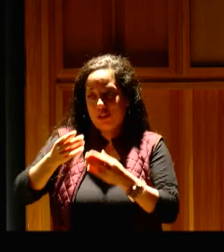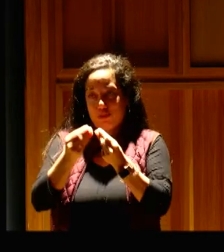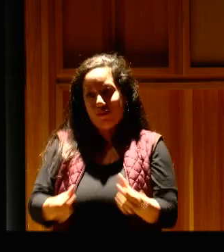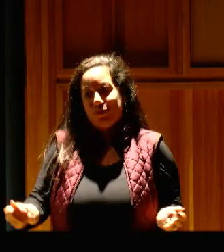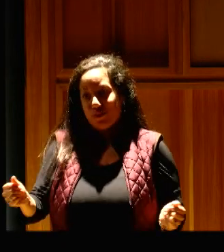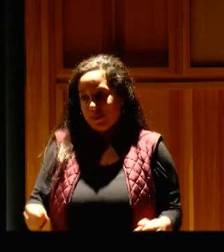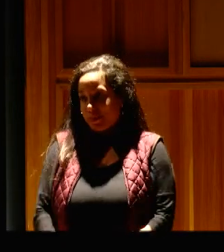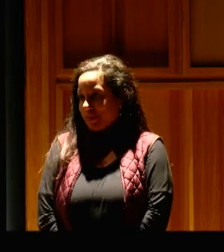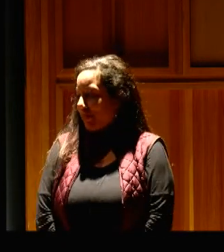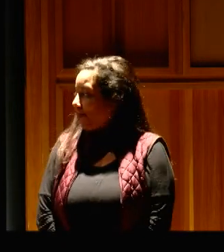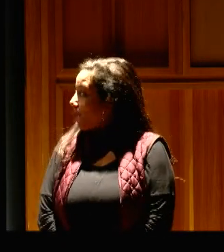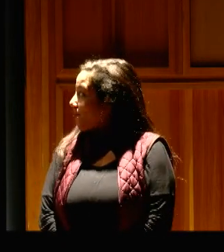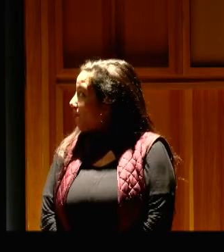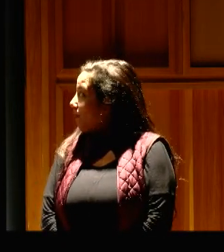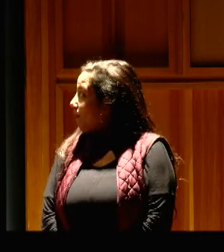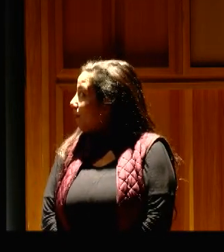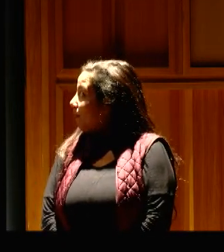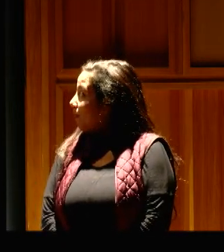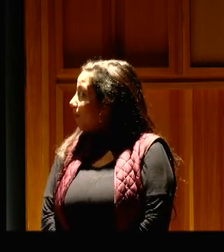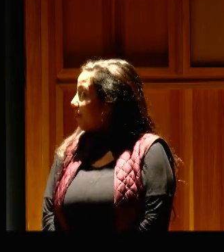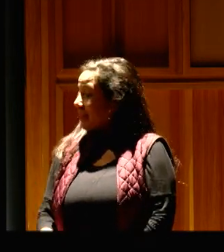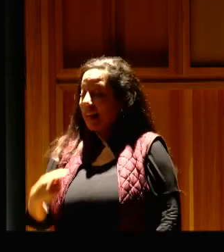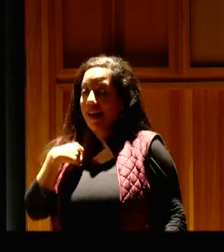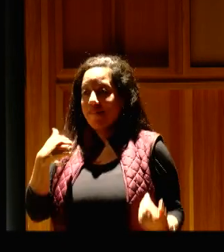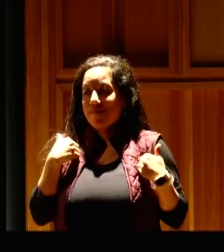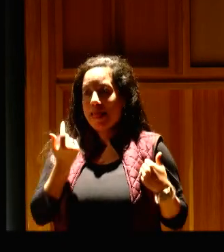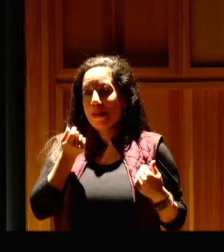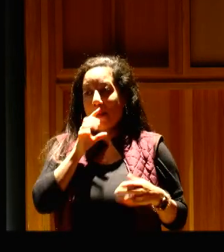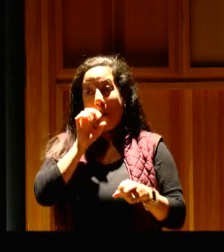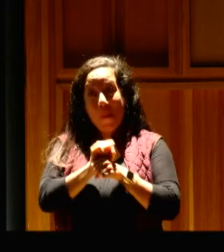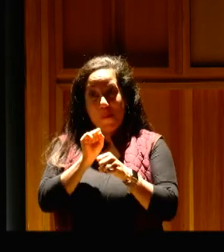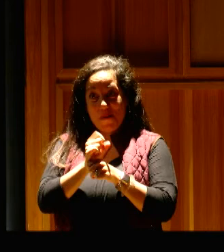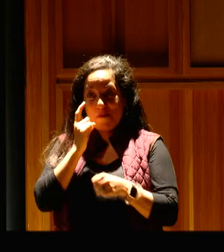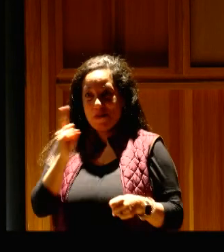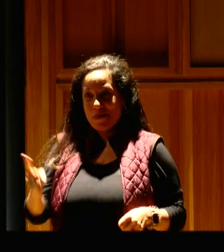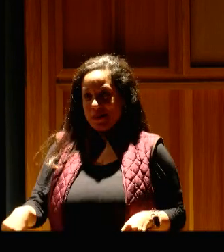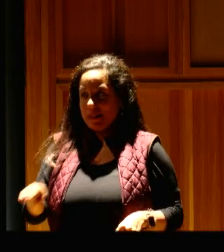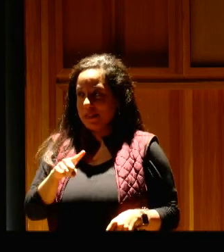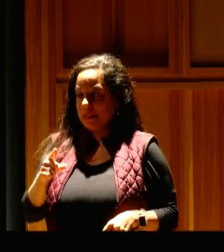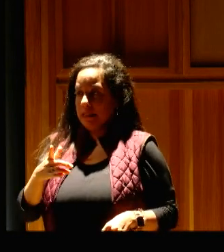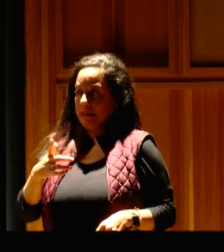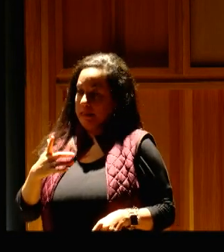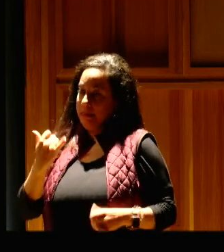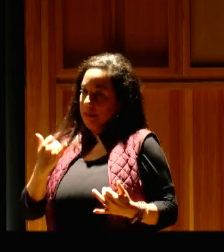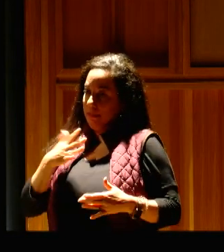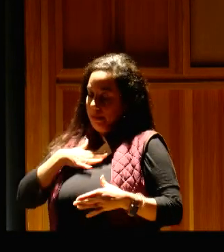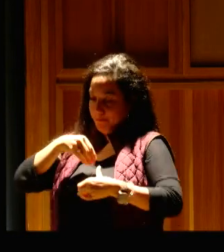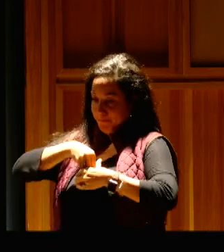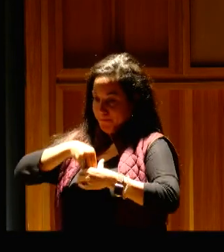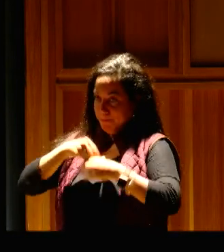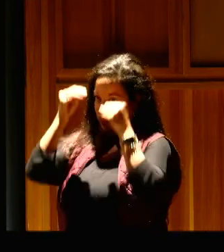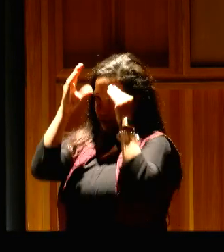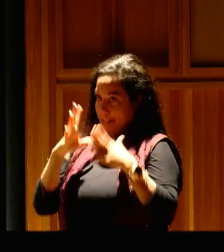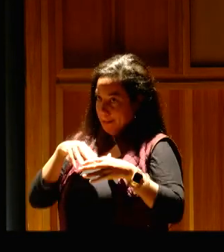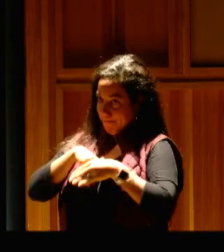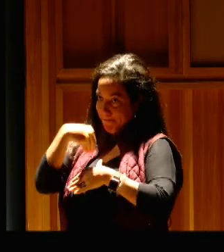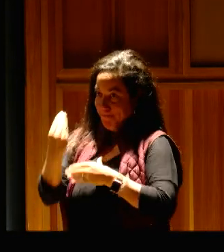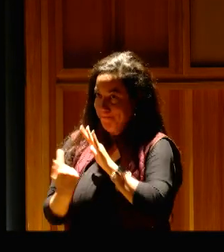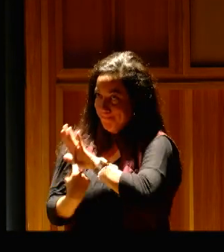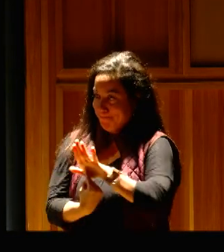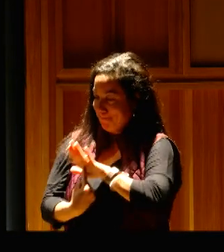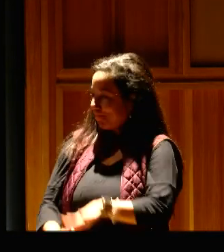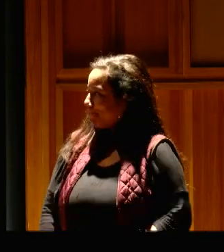And so, I have a bit of homework for everyone. My professor is now coming out. When